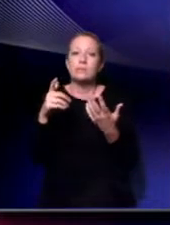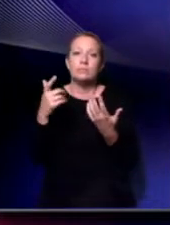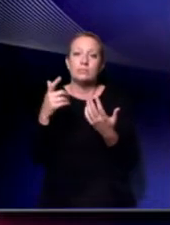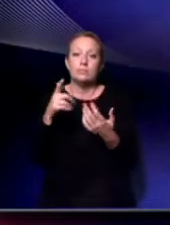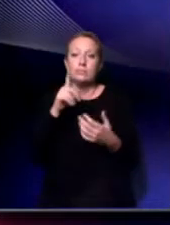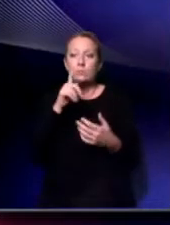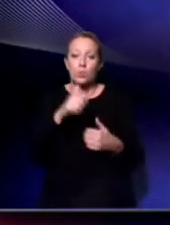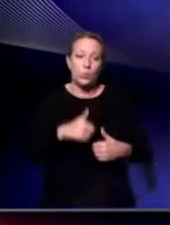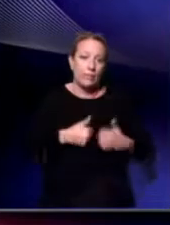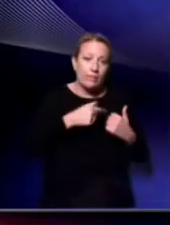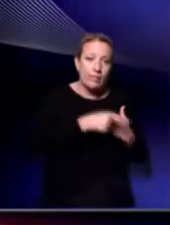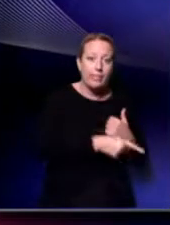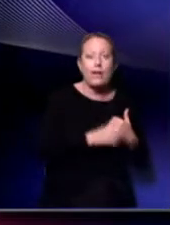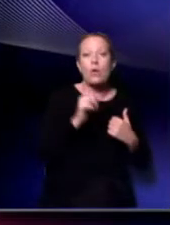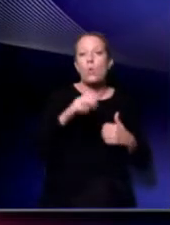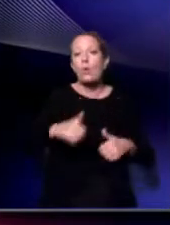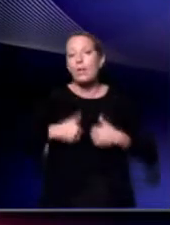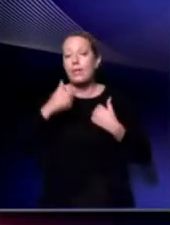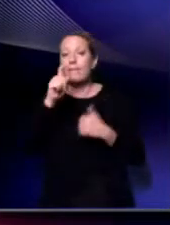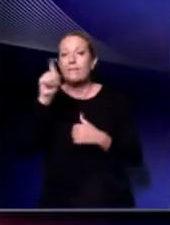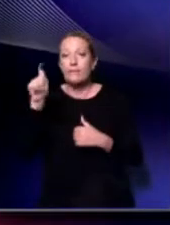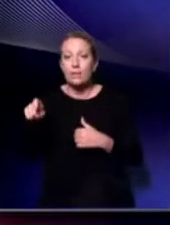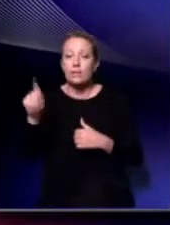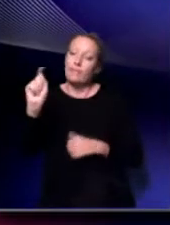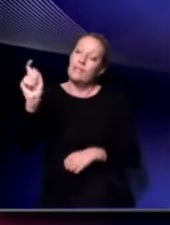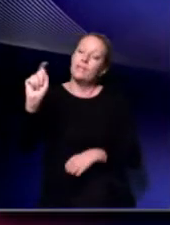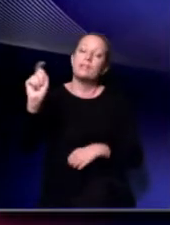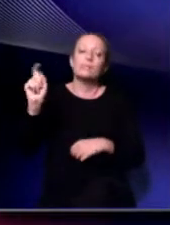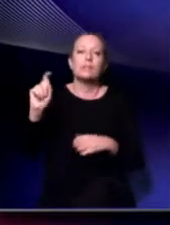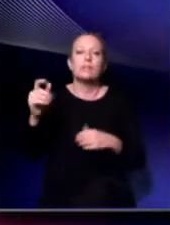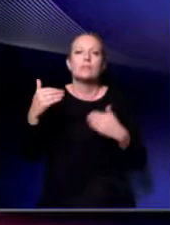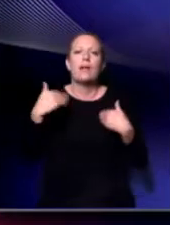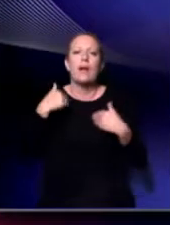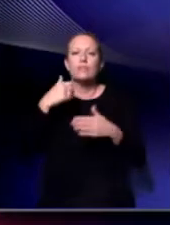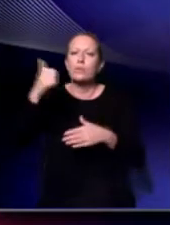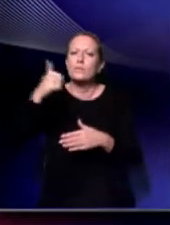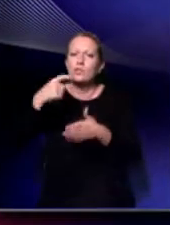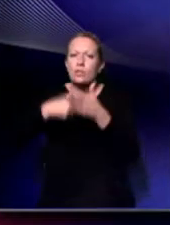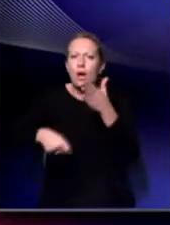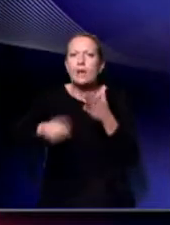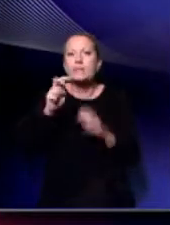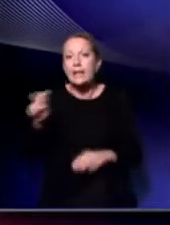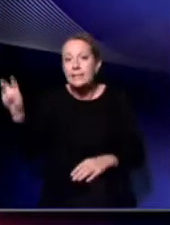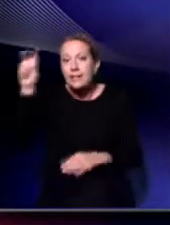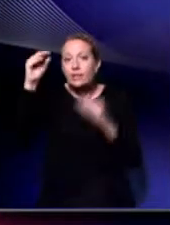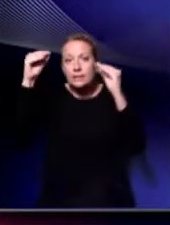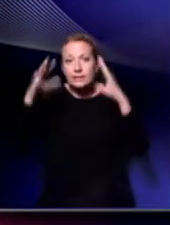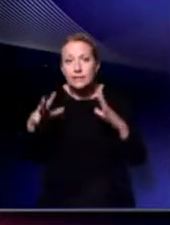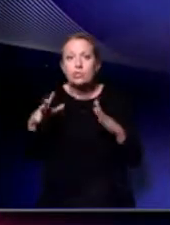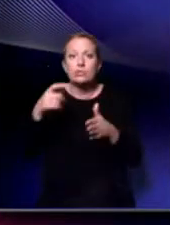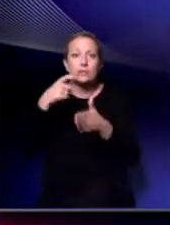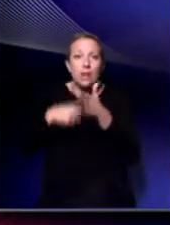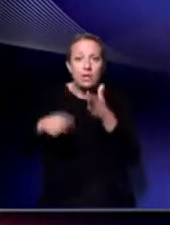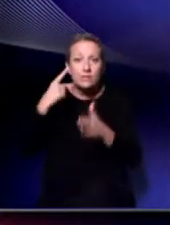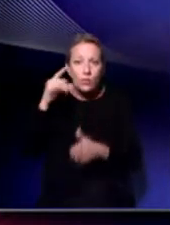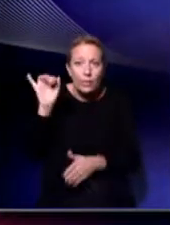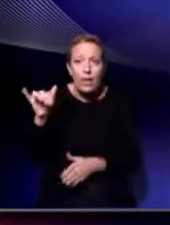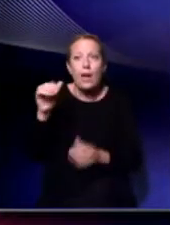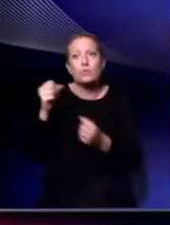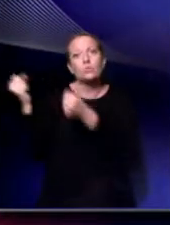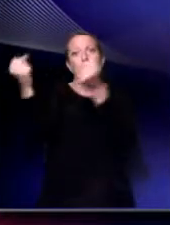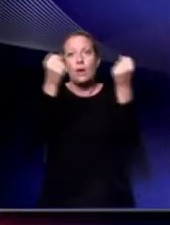there are a number of issues, independent issues. But I think, Board Member Manley, what I can do